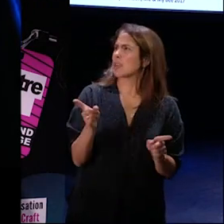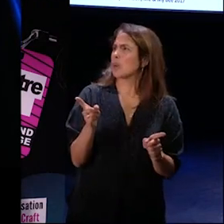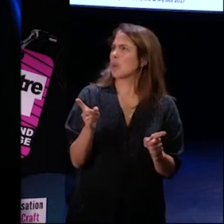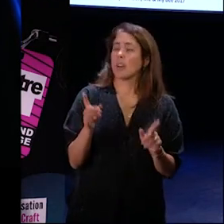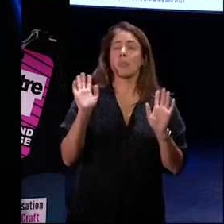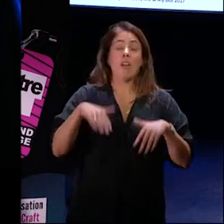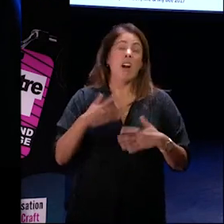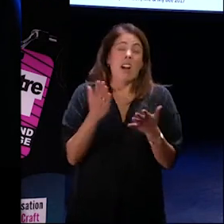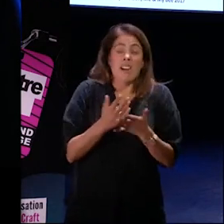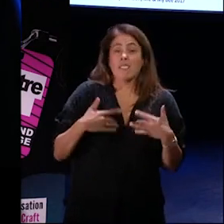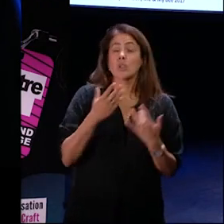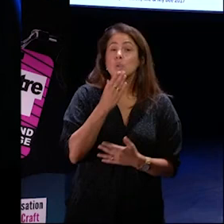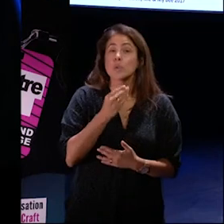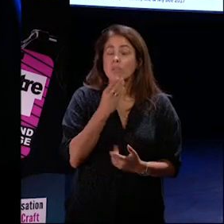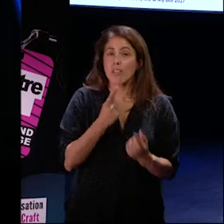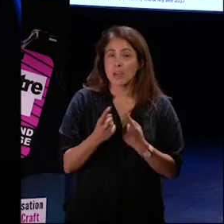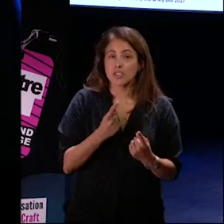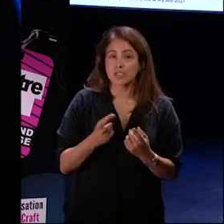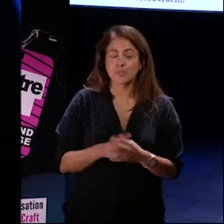it's probably useful to know.